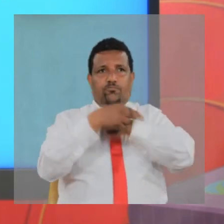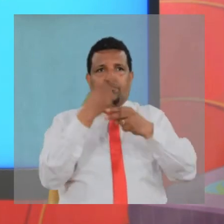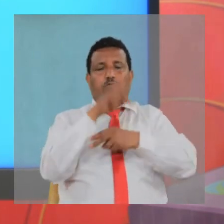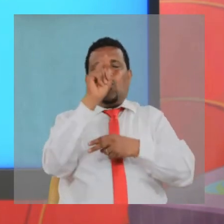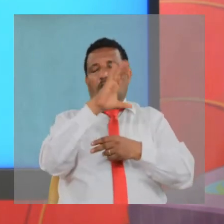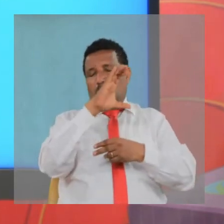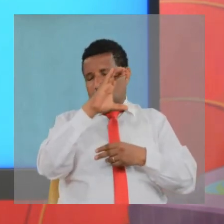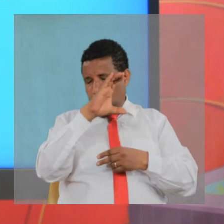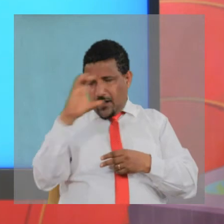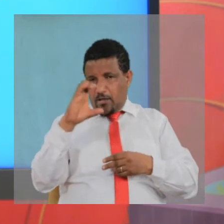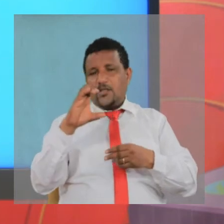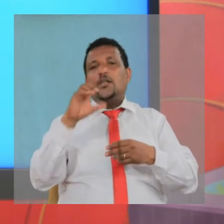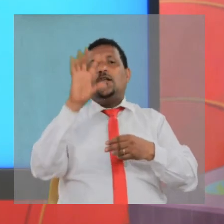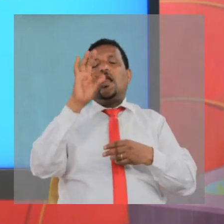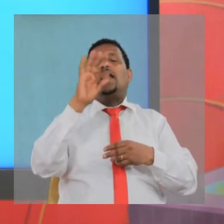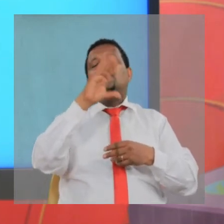is